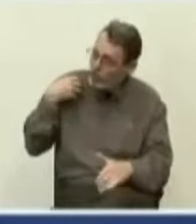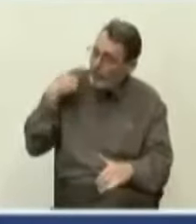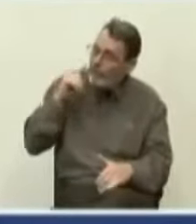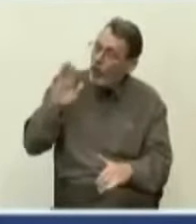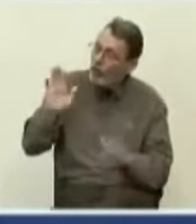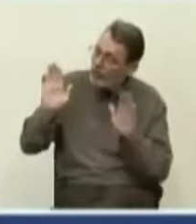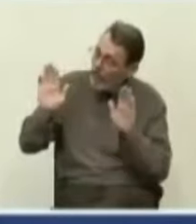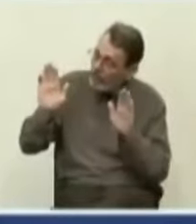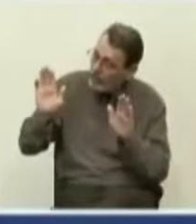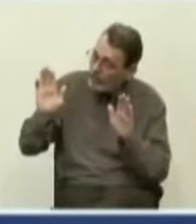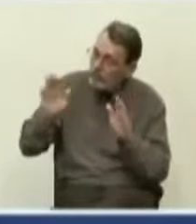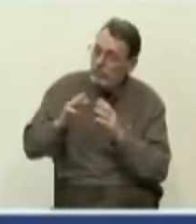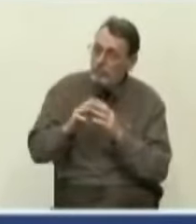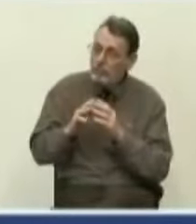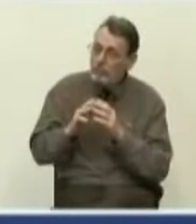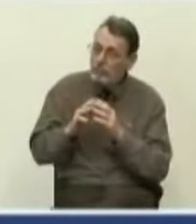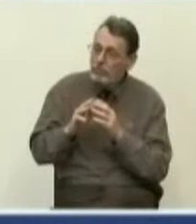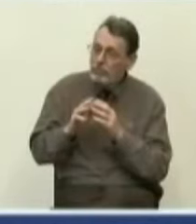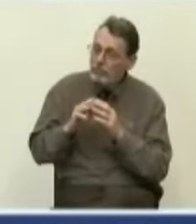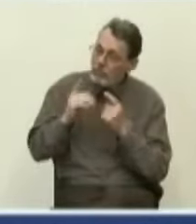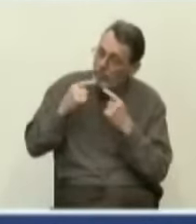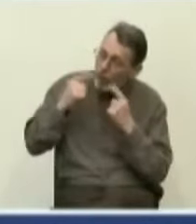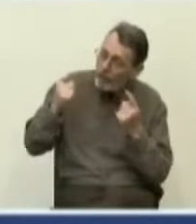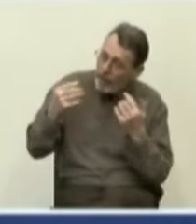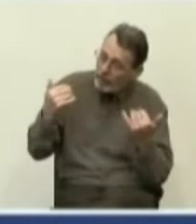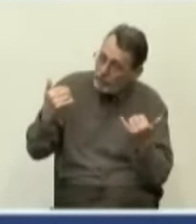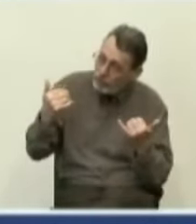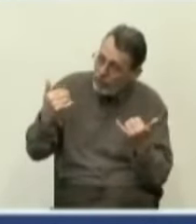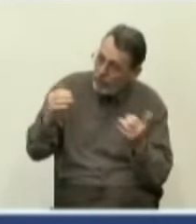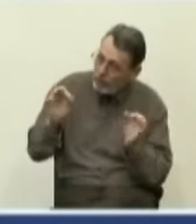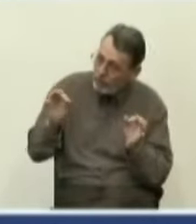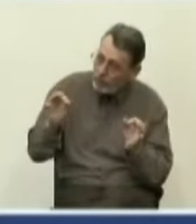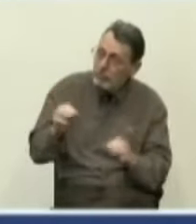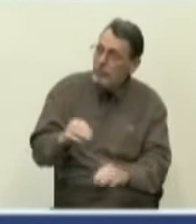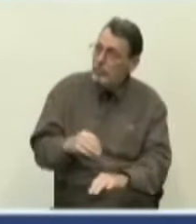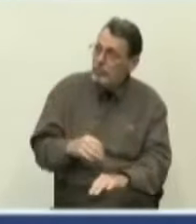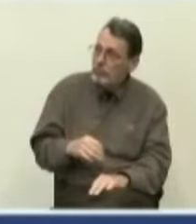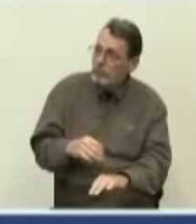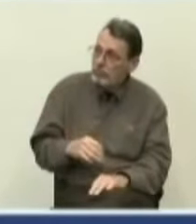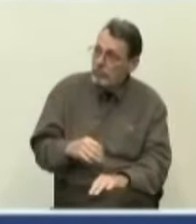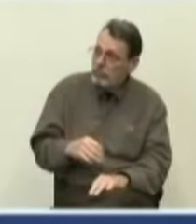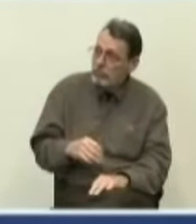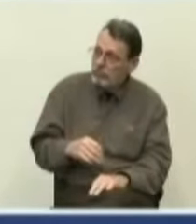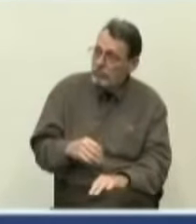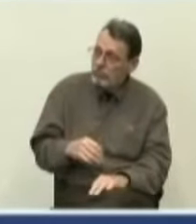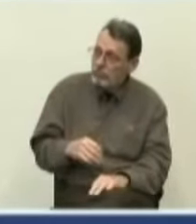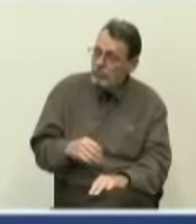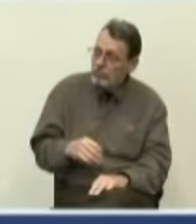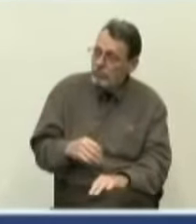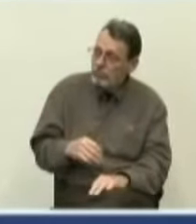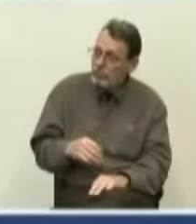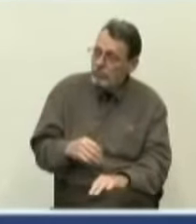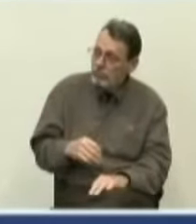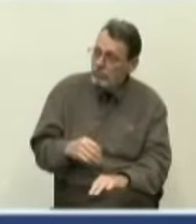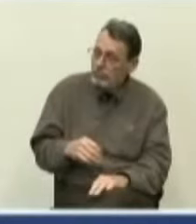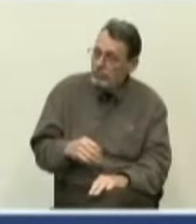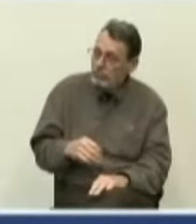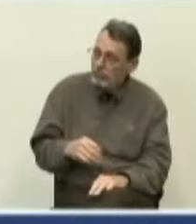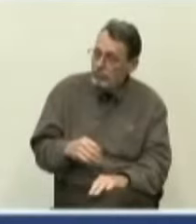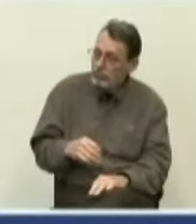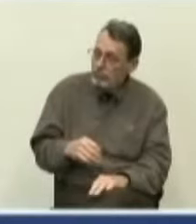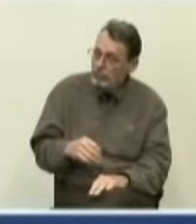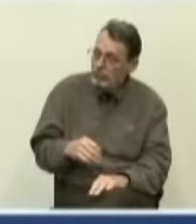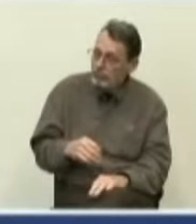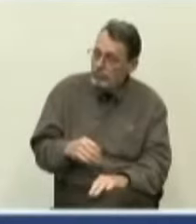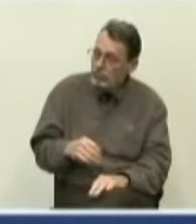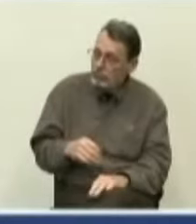excellent broadcast today. Can you hear me? We can hear you, but it sounds like you're standing next to a broadcast and it's catching